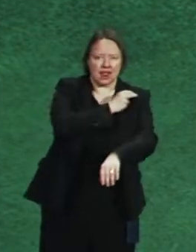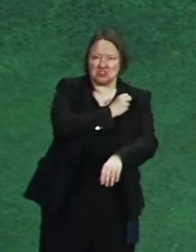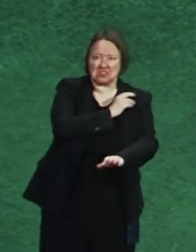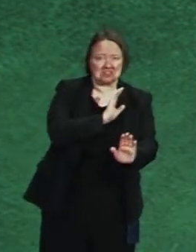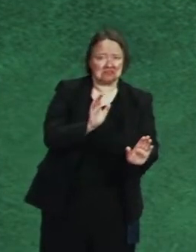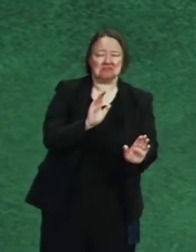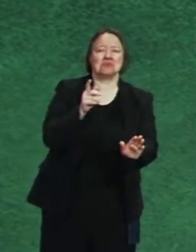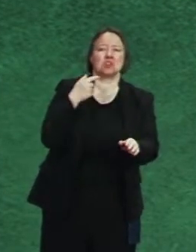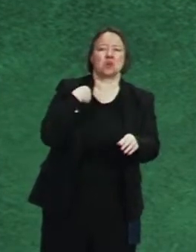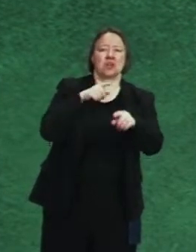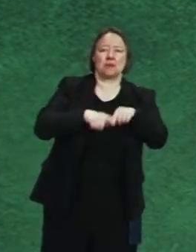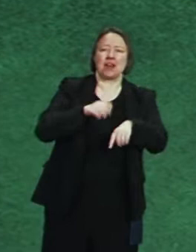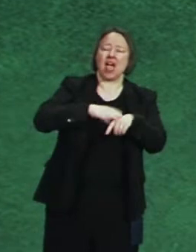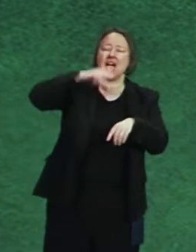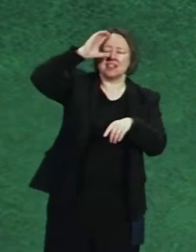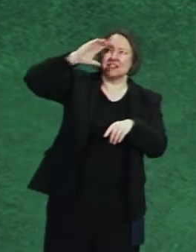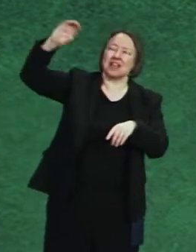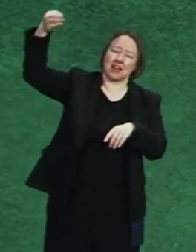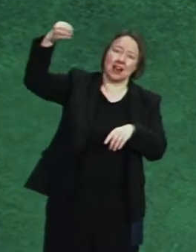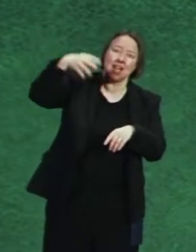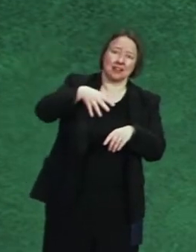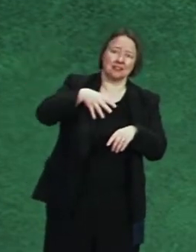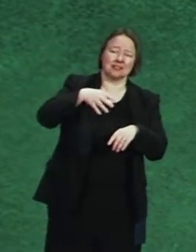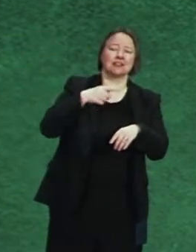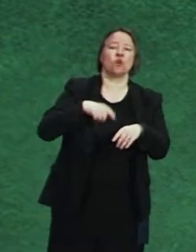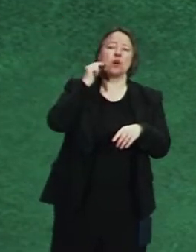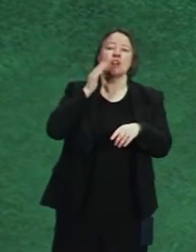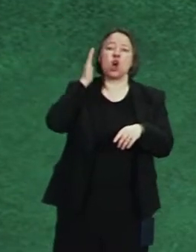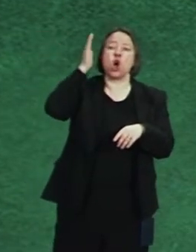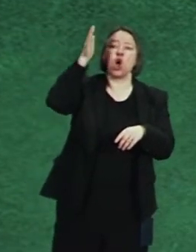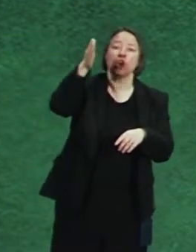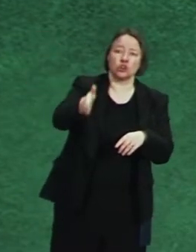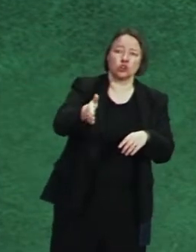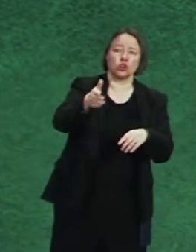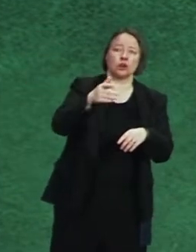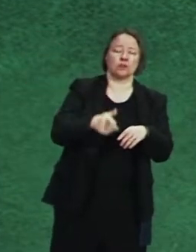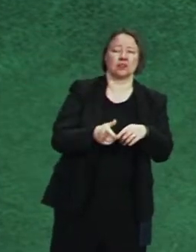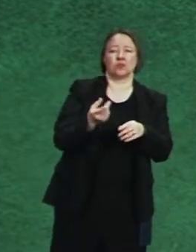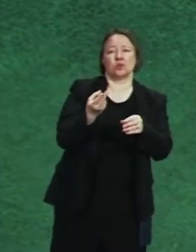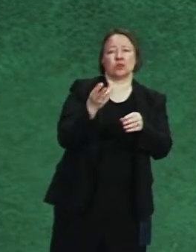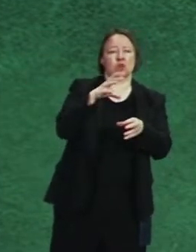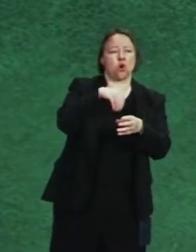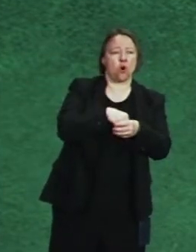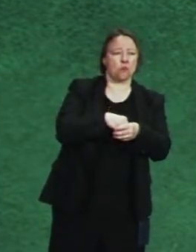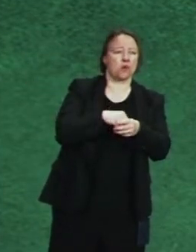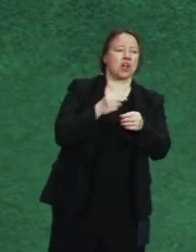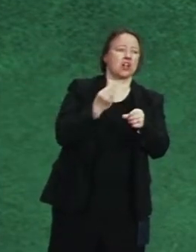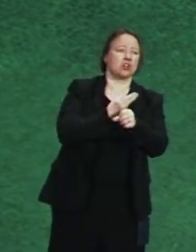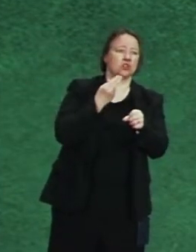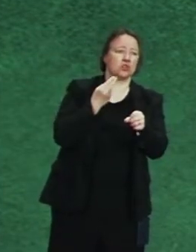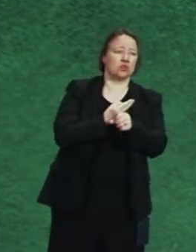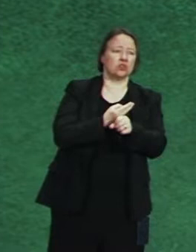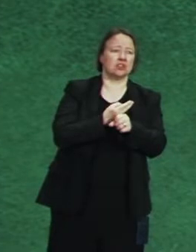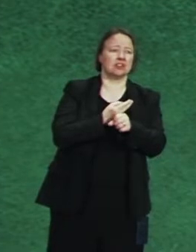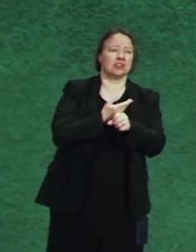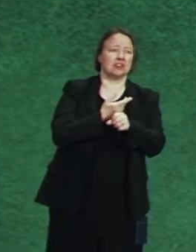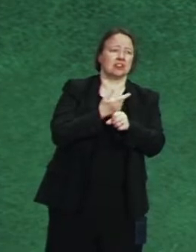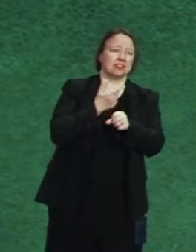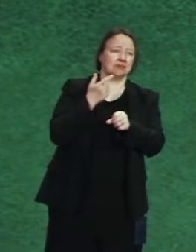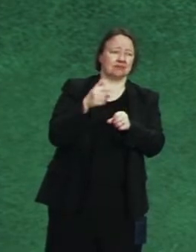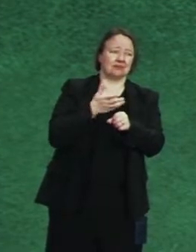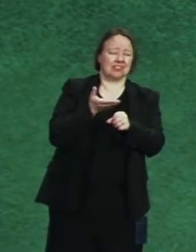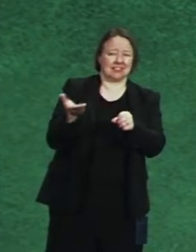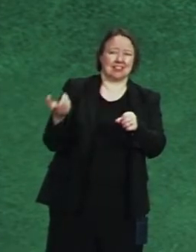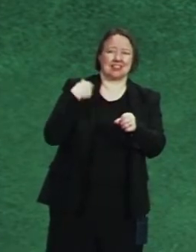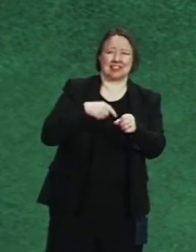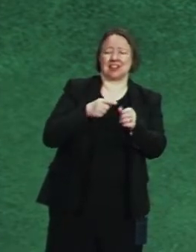on the abundant sunlight in Ghana. In the long term, we would incorporate artificial intelligence to check water quality and monitor